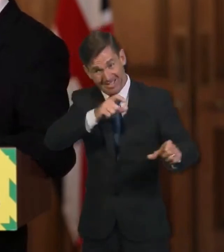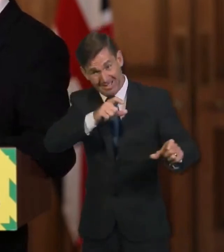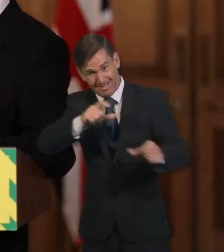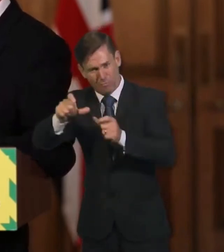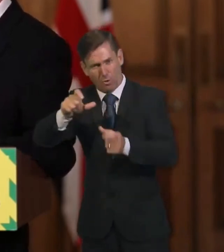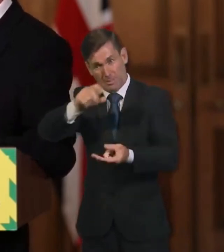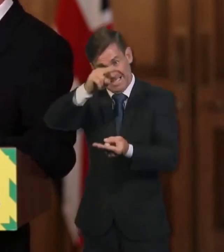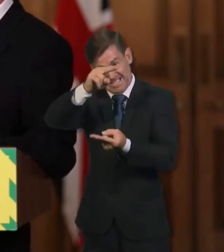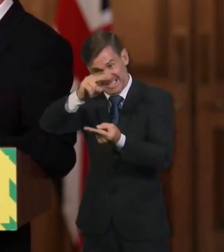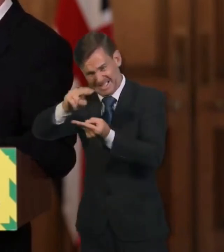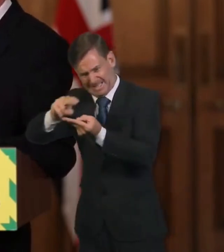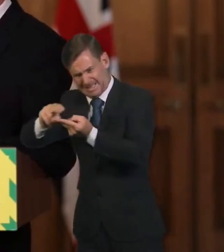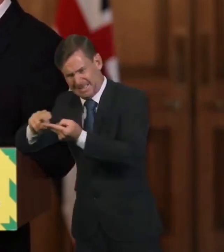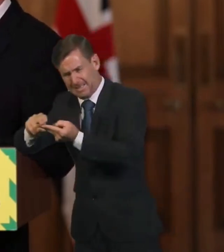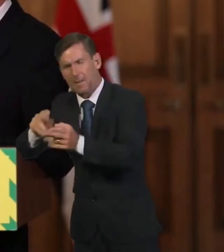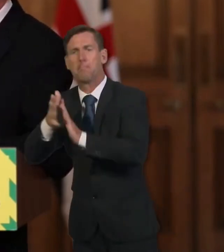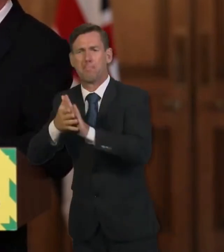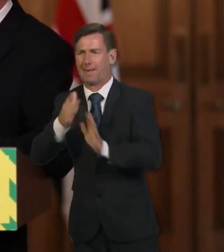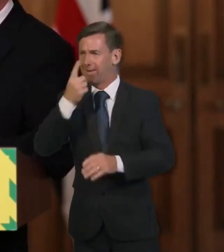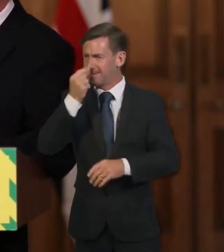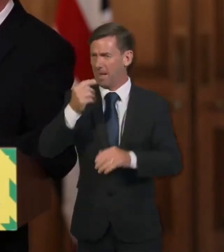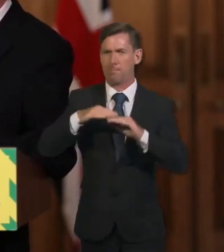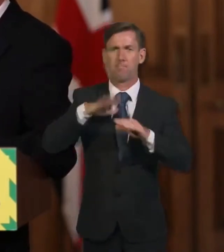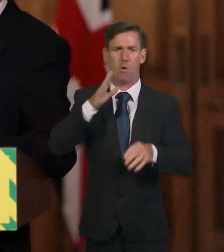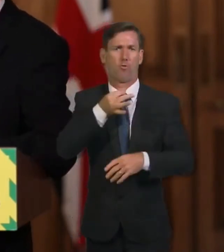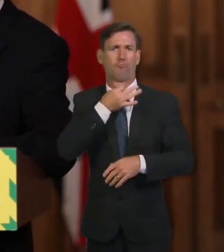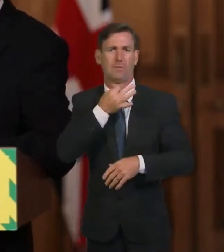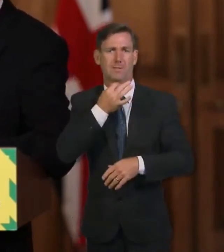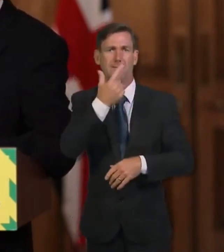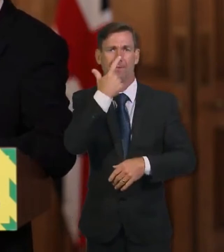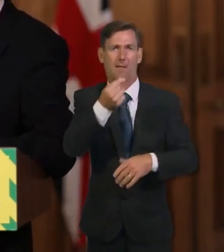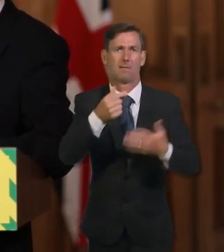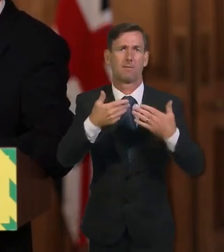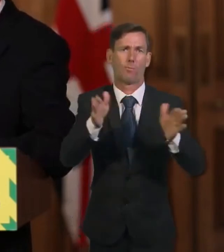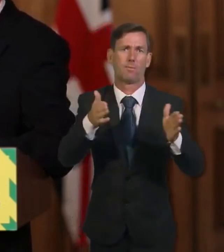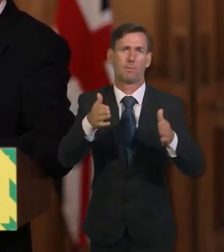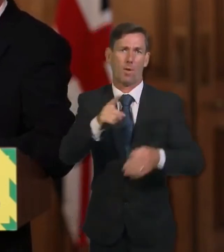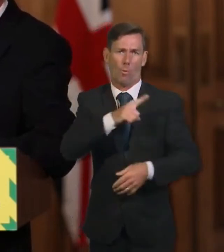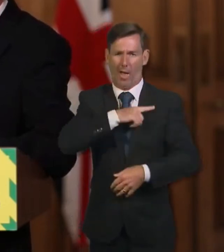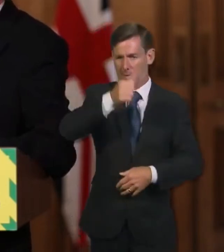the more you can start to open up, because the lower the numbers are in the community at